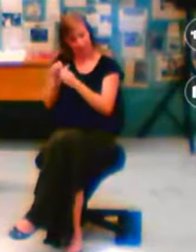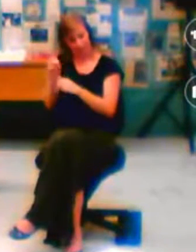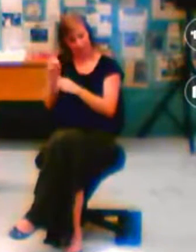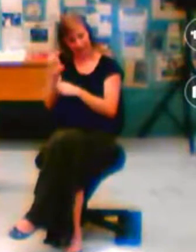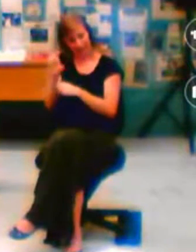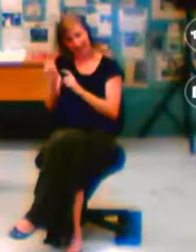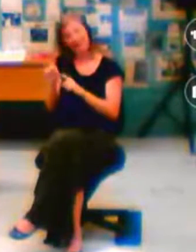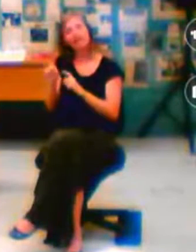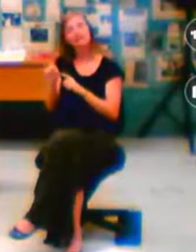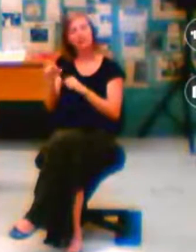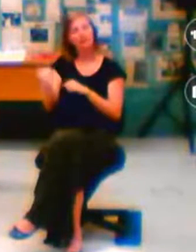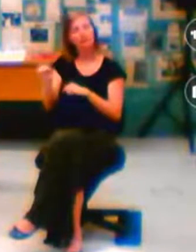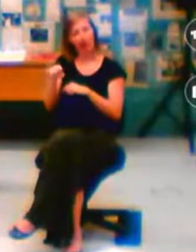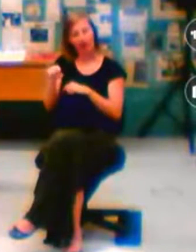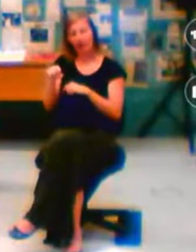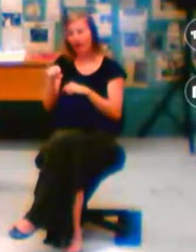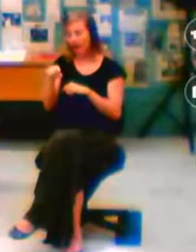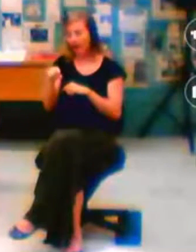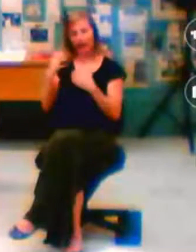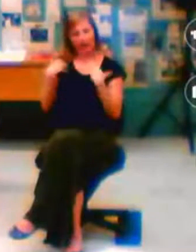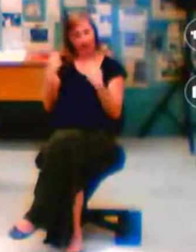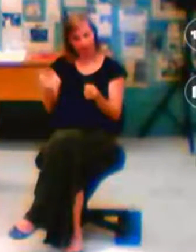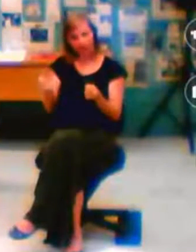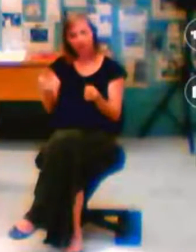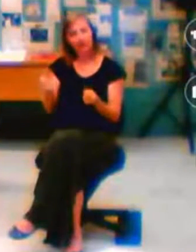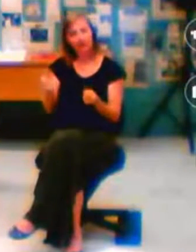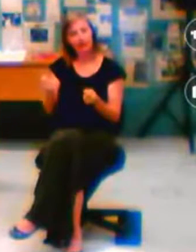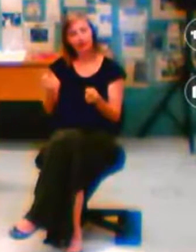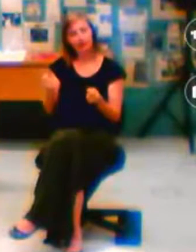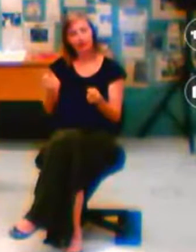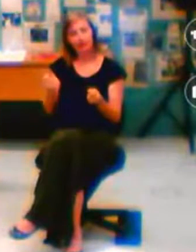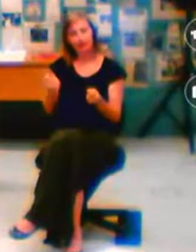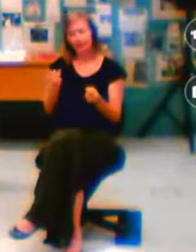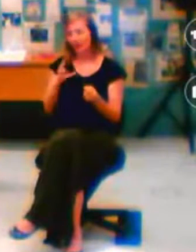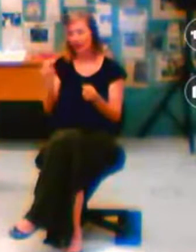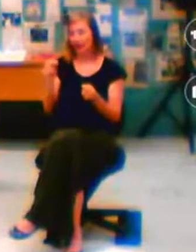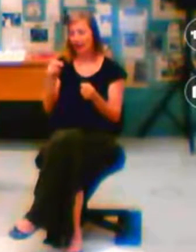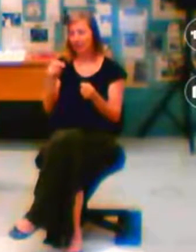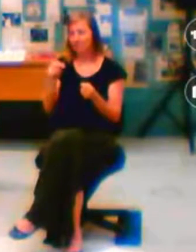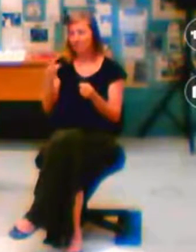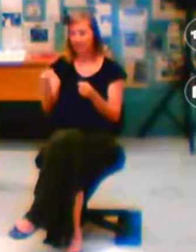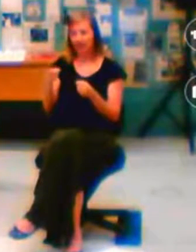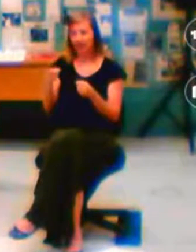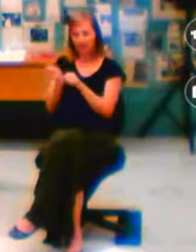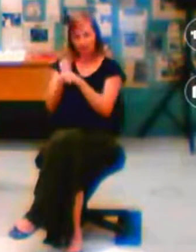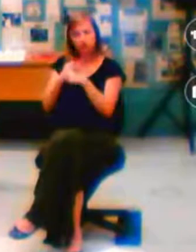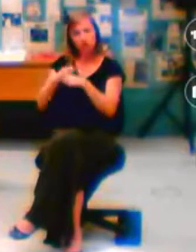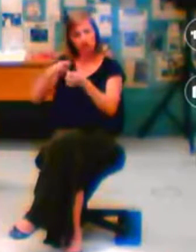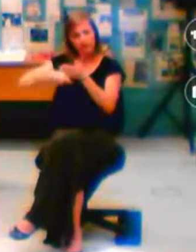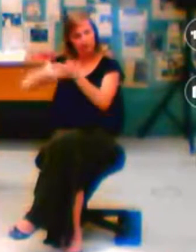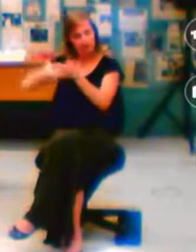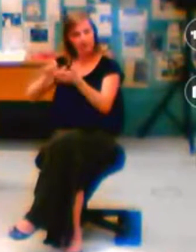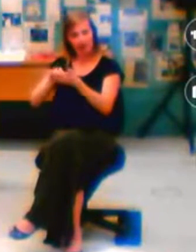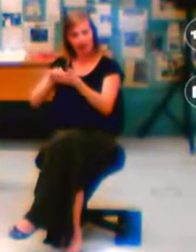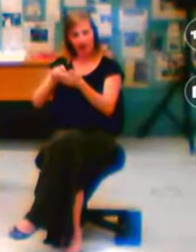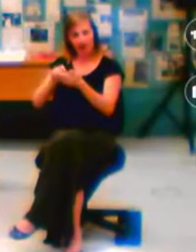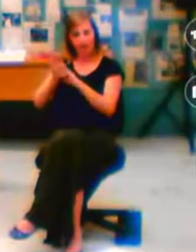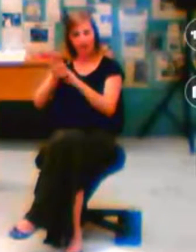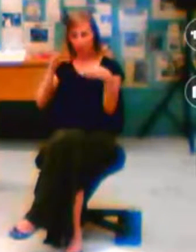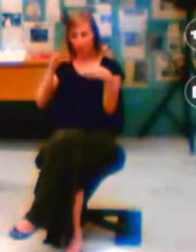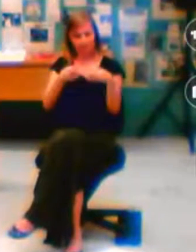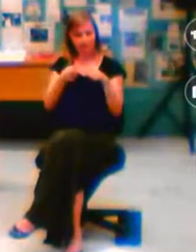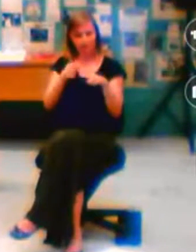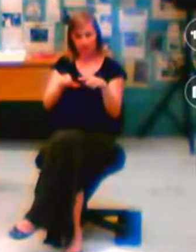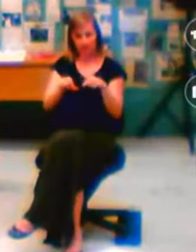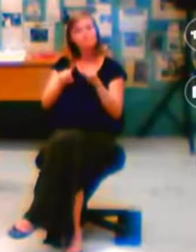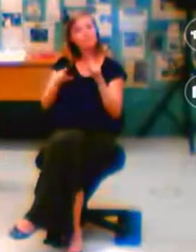Medicaid has been expanded to the point where a lot of people on it are perfectly healthy, and they generate payments whether they use medical care or